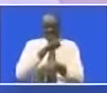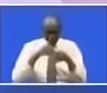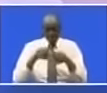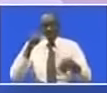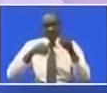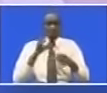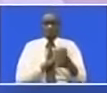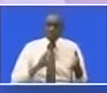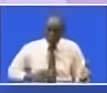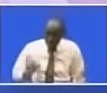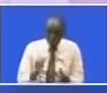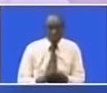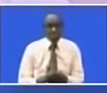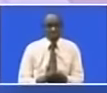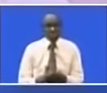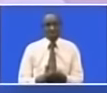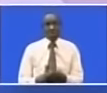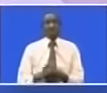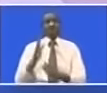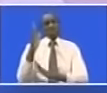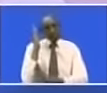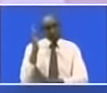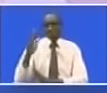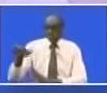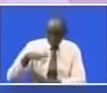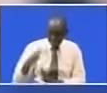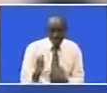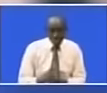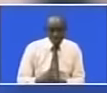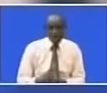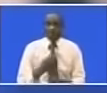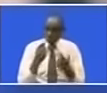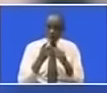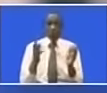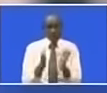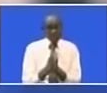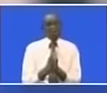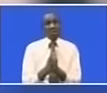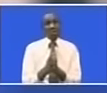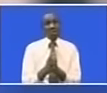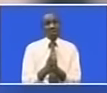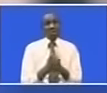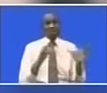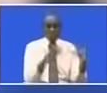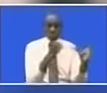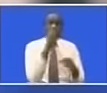Election Commission, the security, we have talked to the